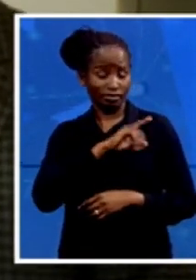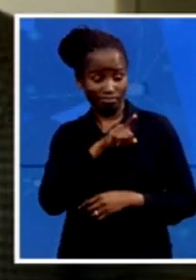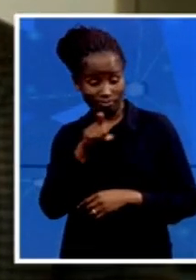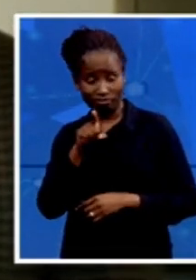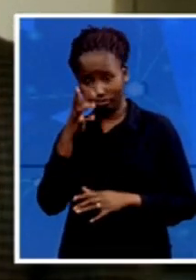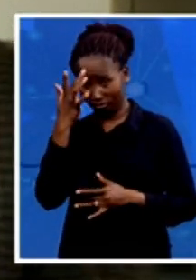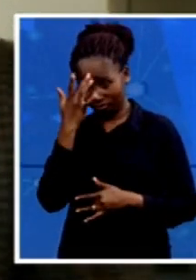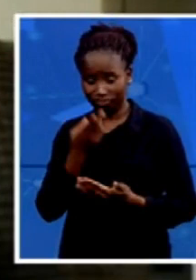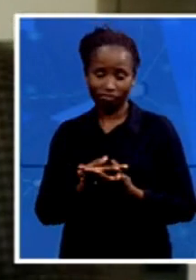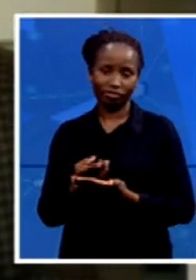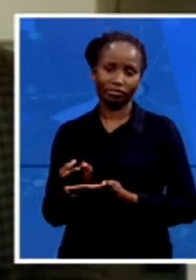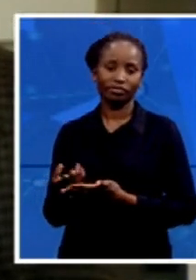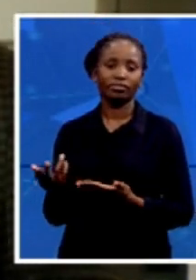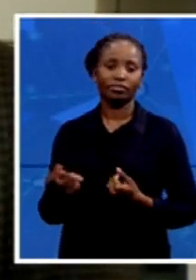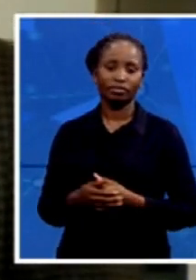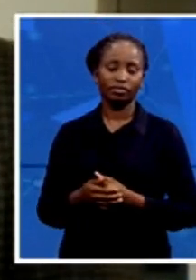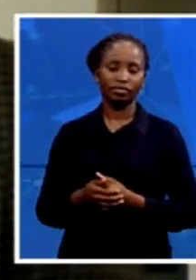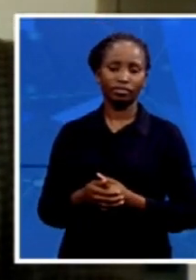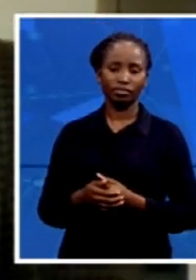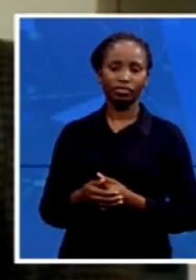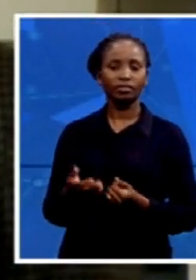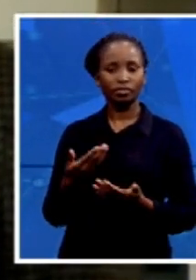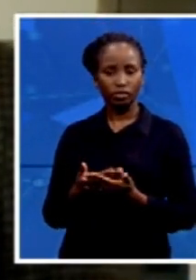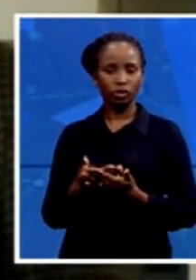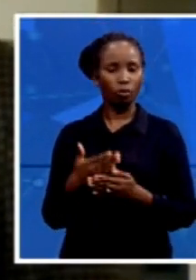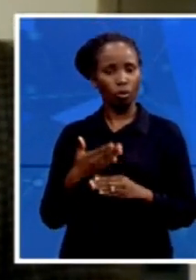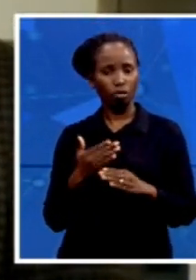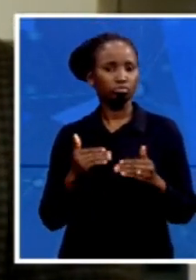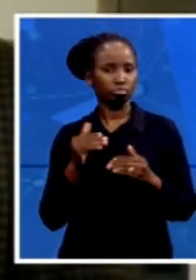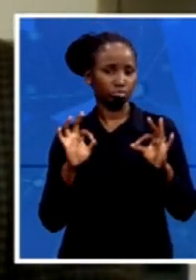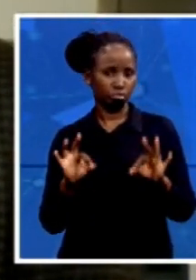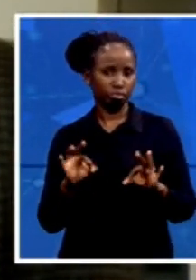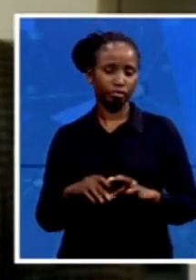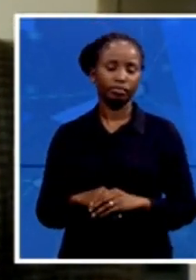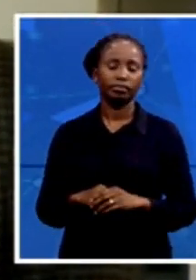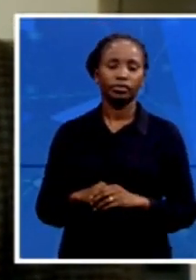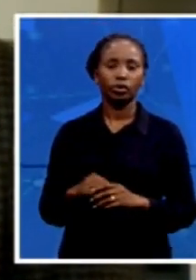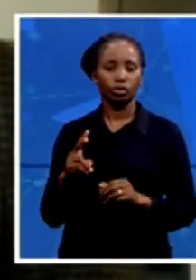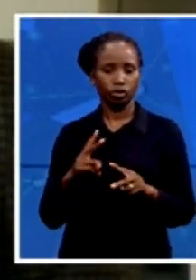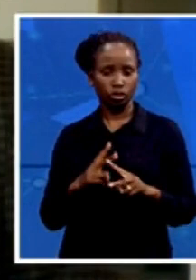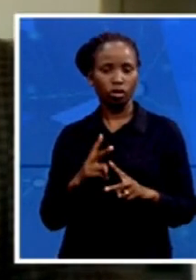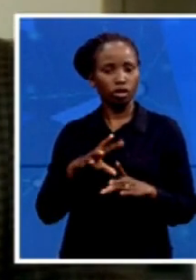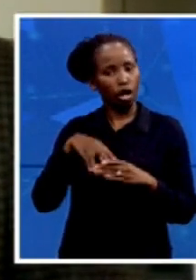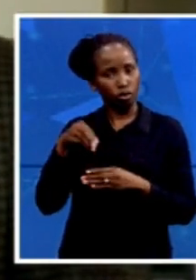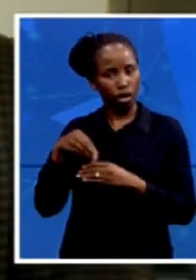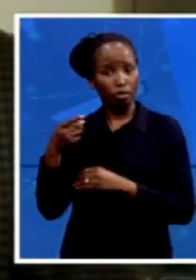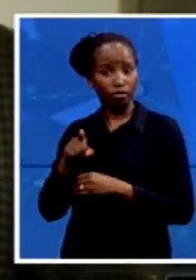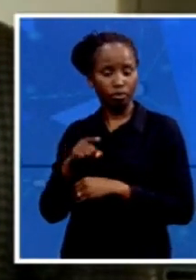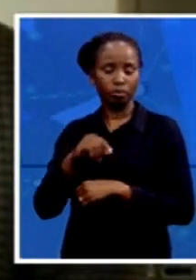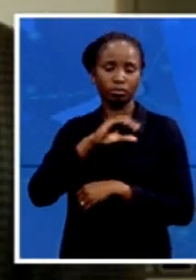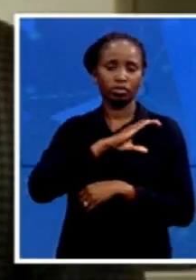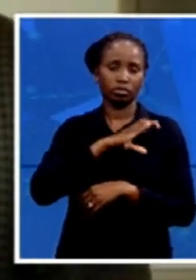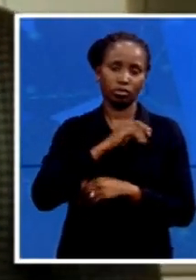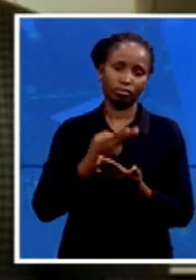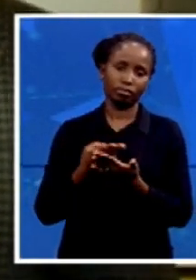better outcomes, functional, and the clinical outcomes, which may actually help the patients very well. Doctor, and we're